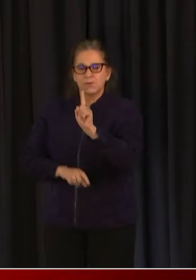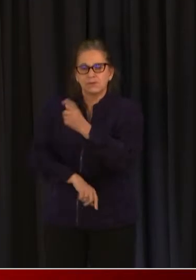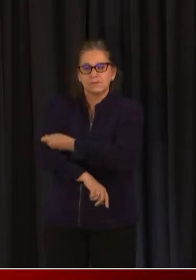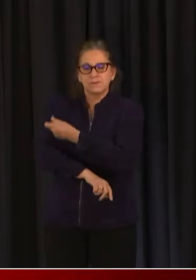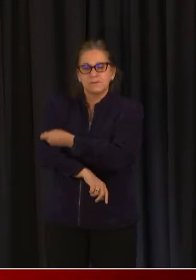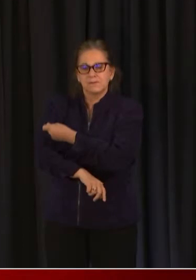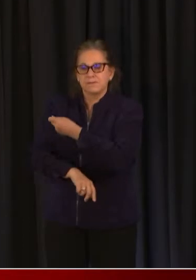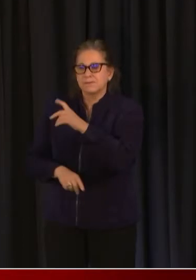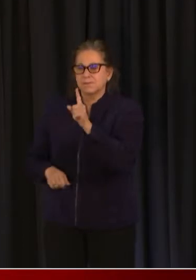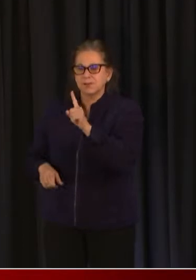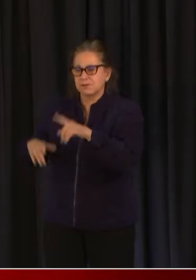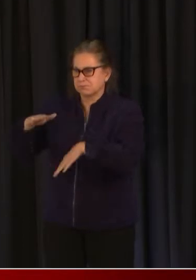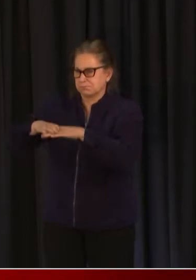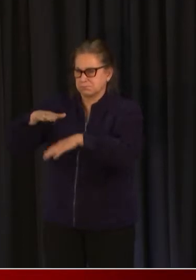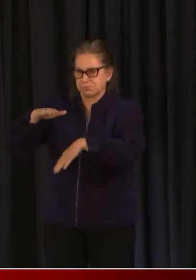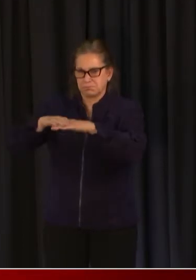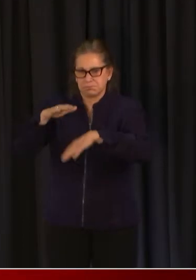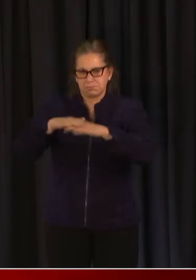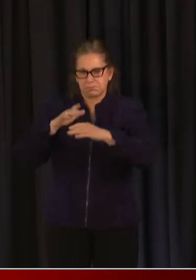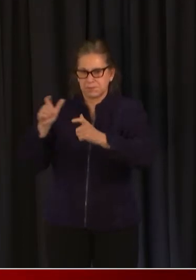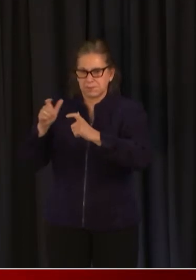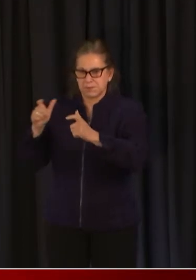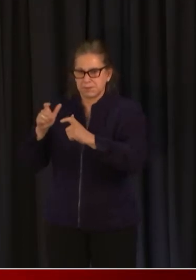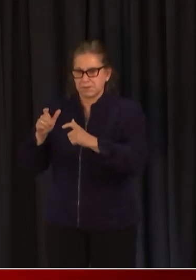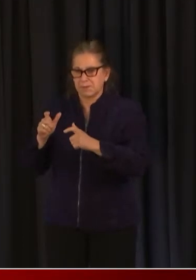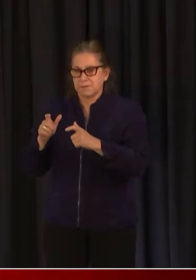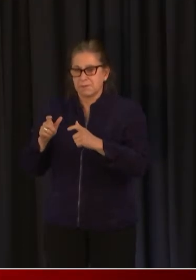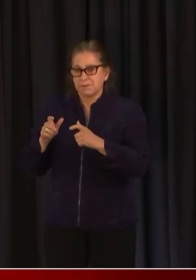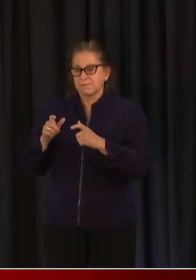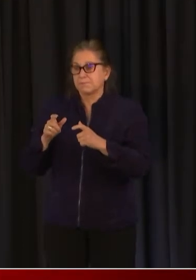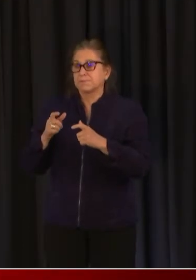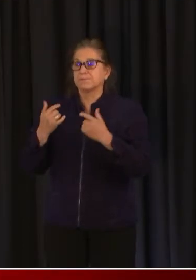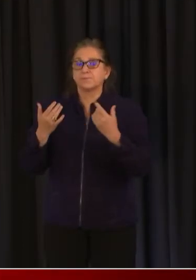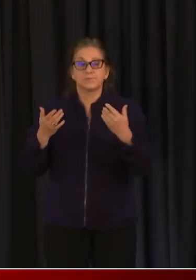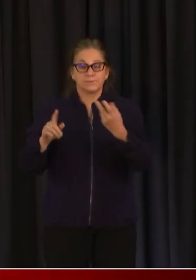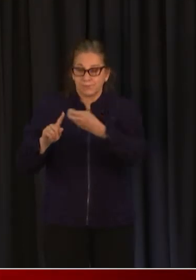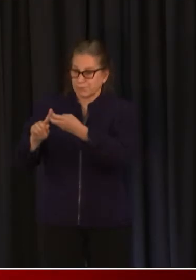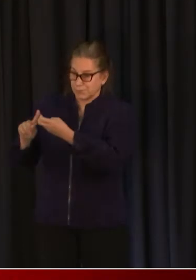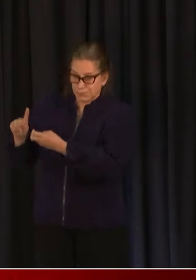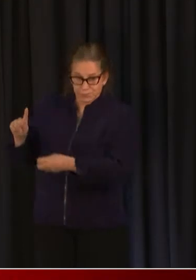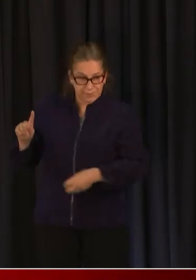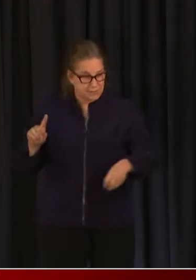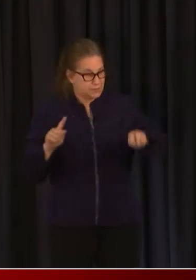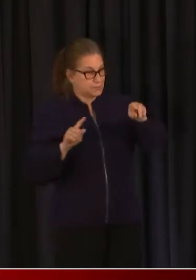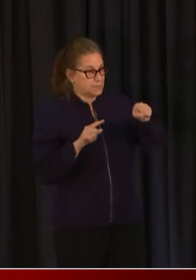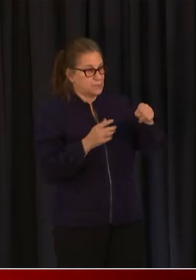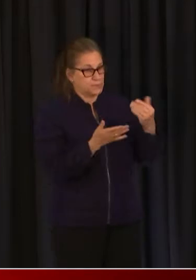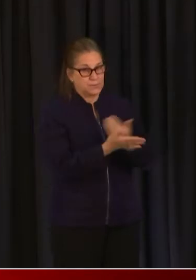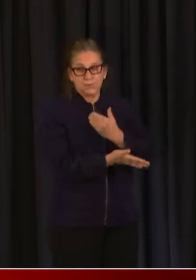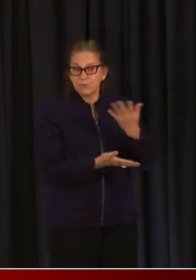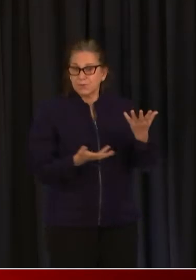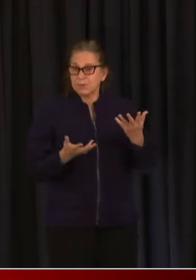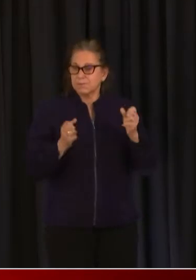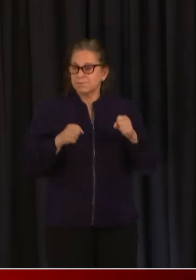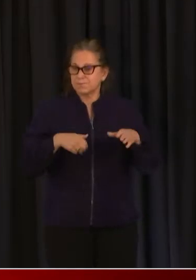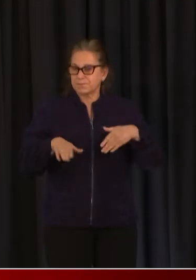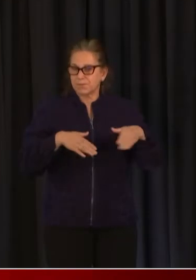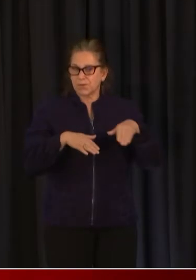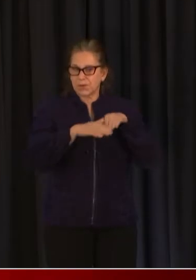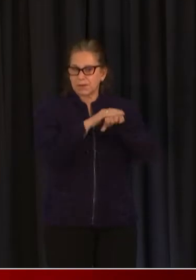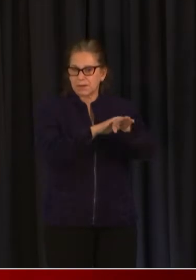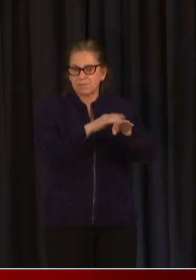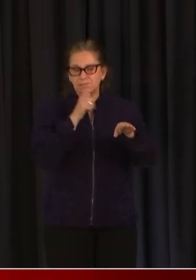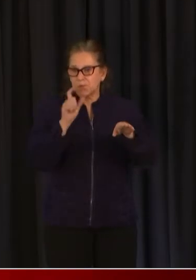sites to walk-up, no appointment needed vaccination sites. So that's beginning this